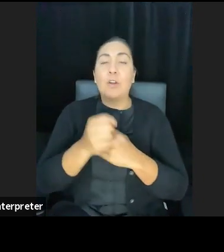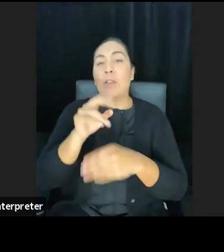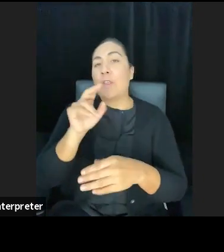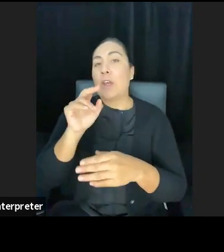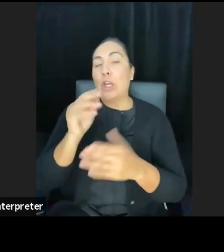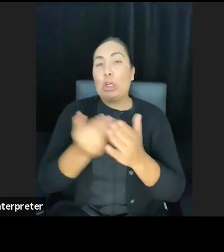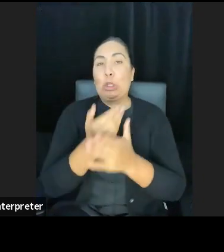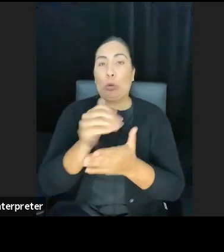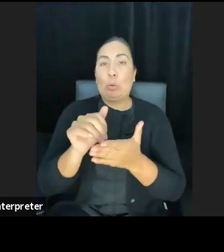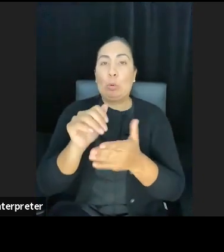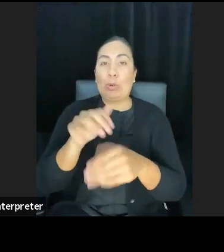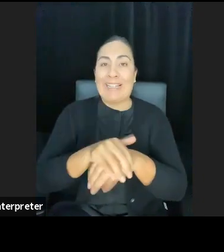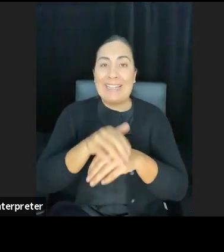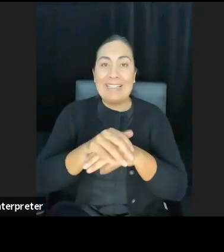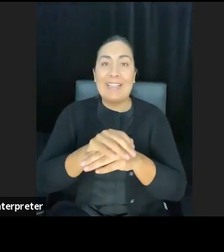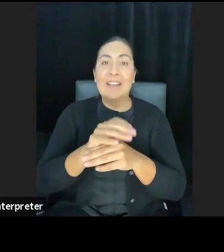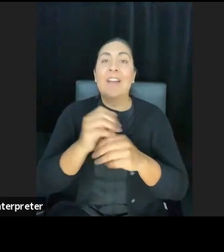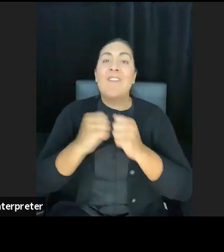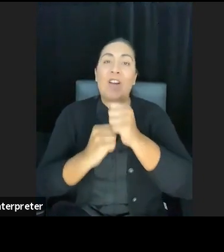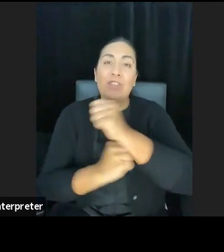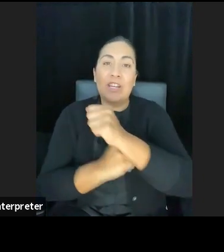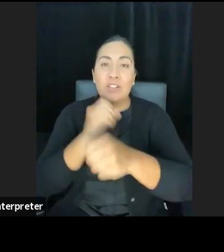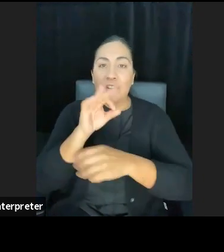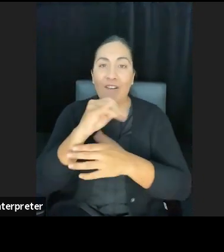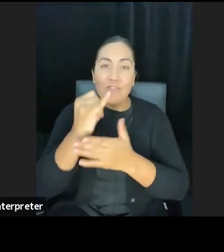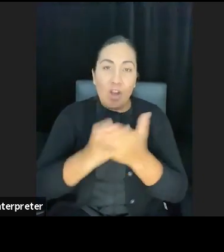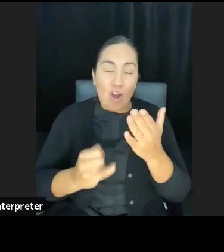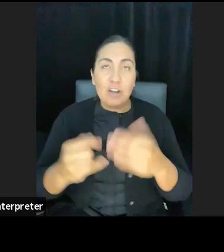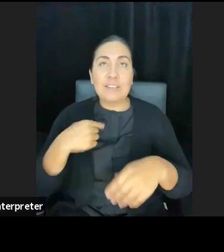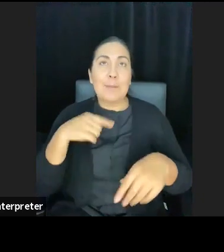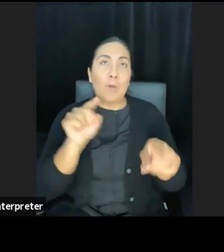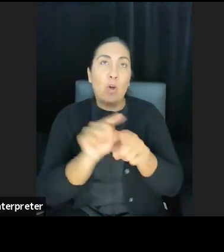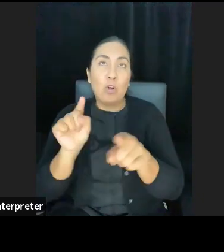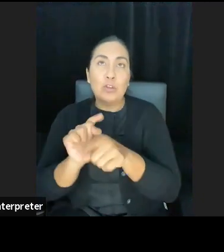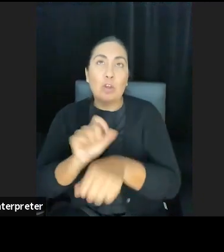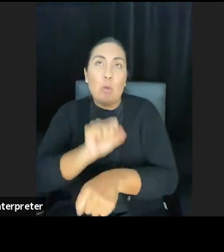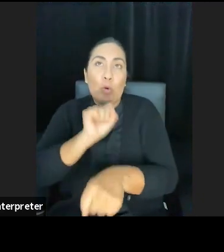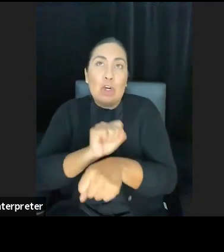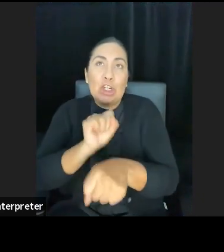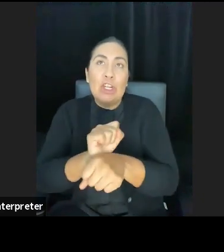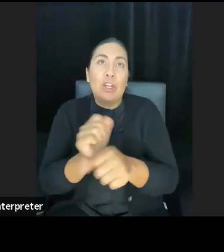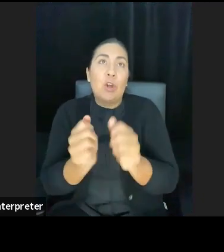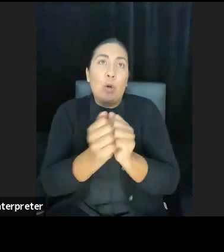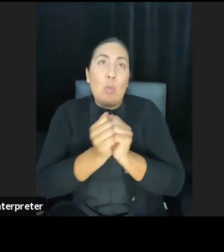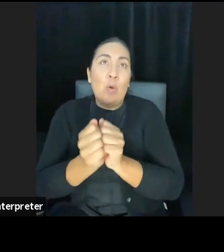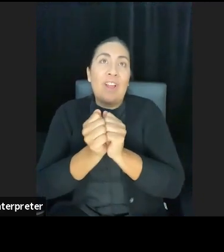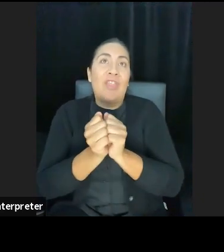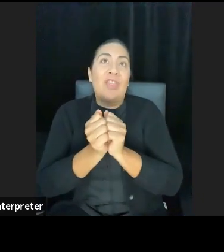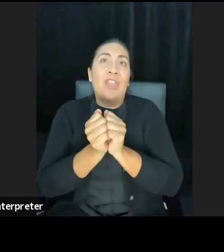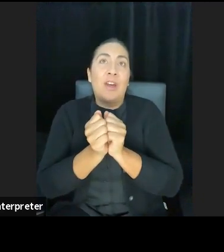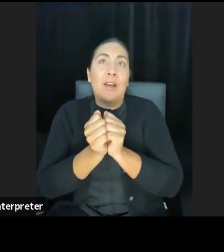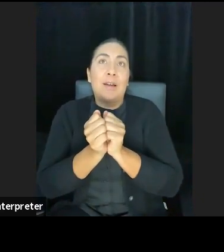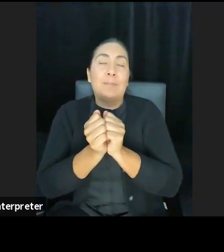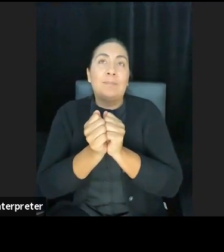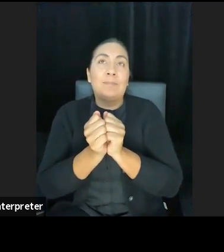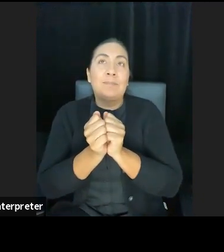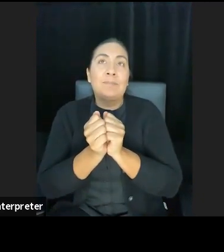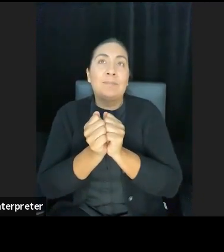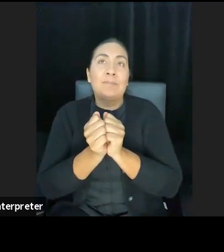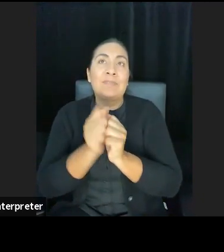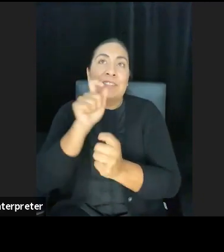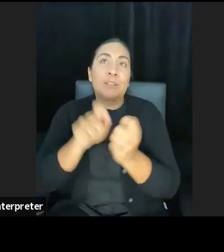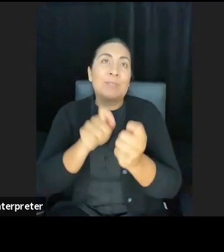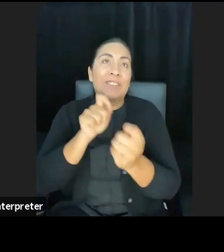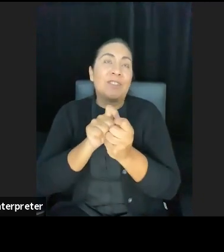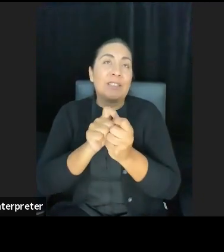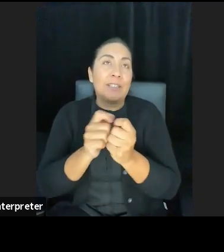Duke Foundation on a commissioning project. And specifically with CallingUP Justice, we're doing projects like the Every 28 Hours plays.